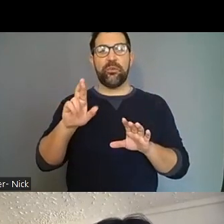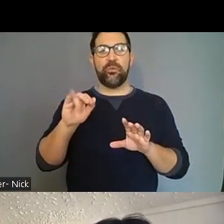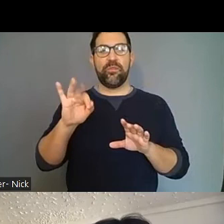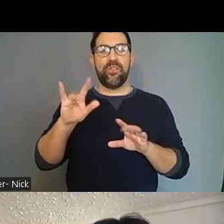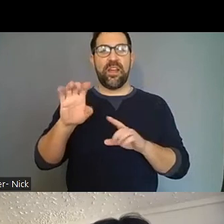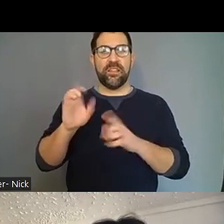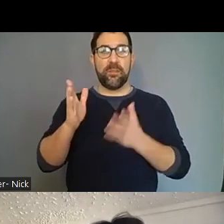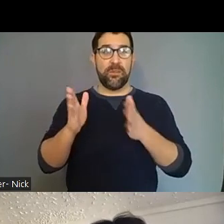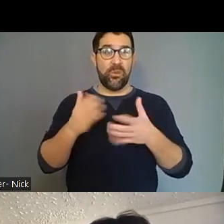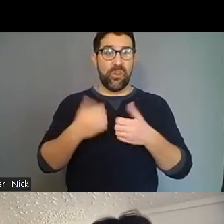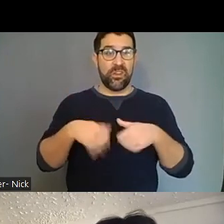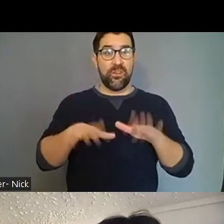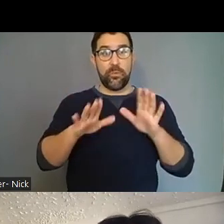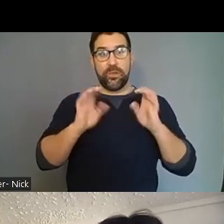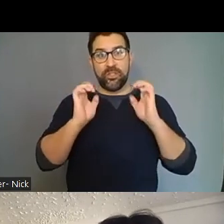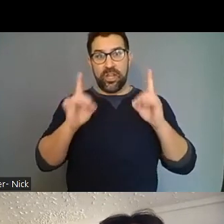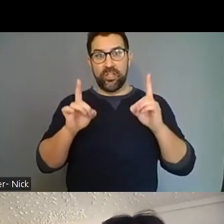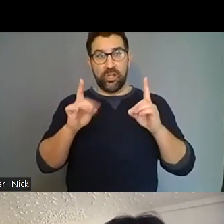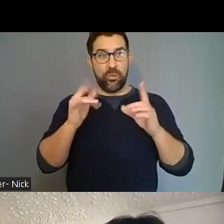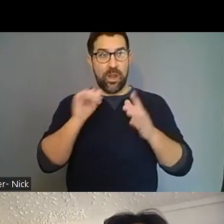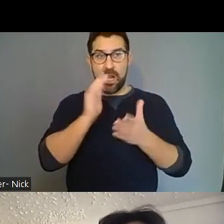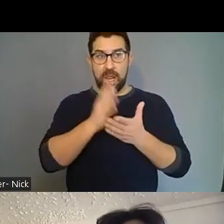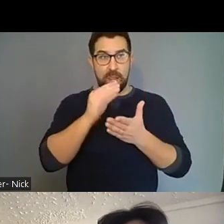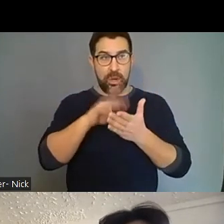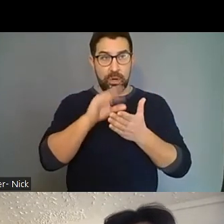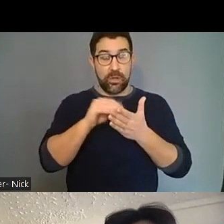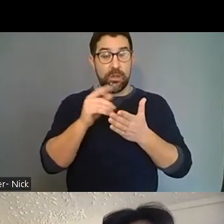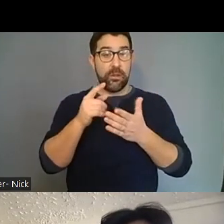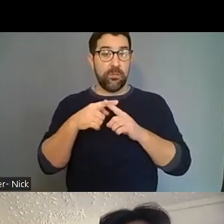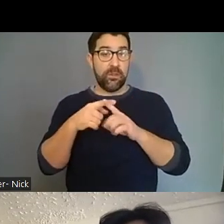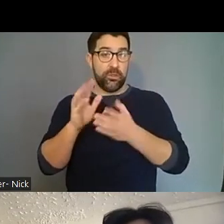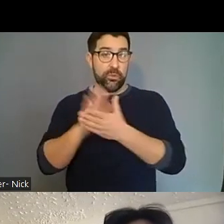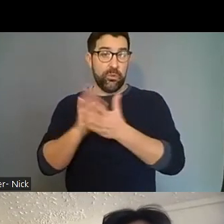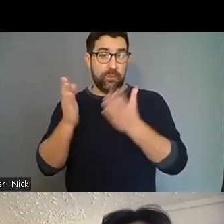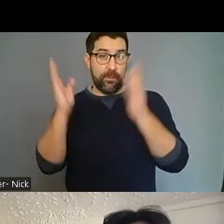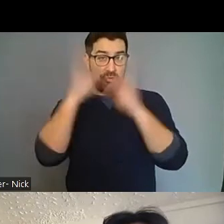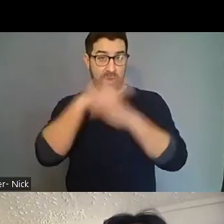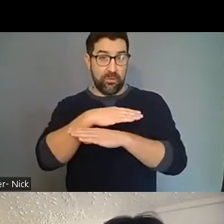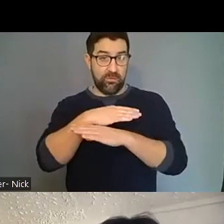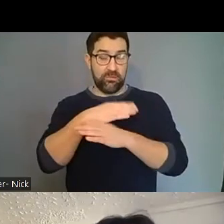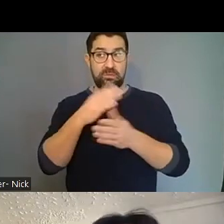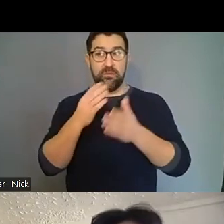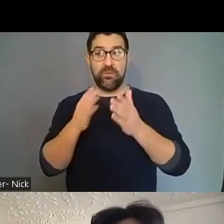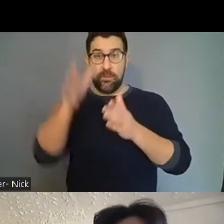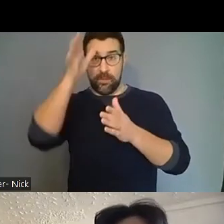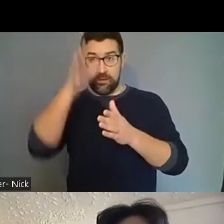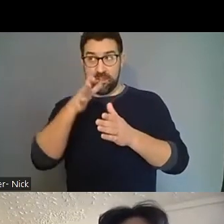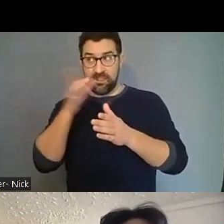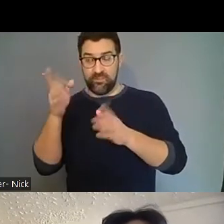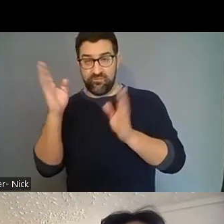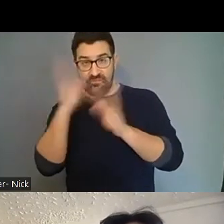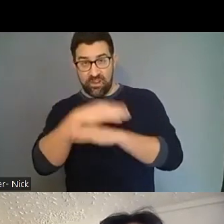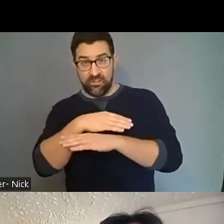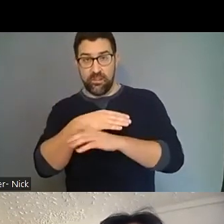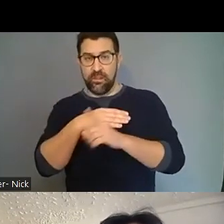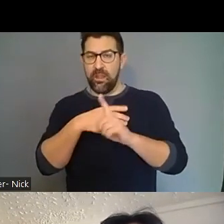know, your education, well, you are, and you might also get in trouble with your school. You might get in trouble with your parents. And those are